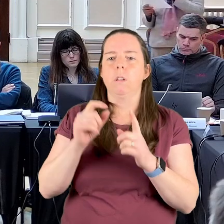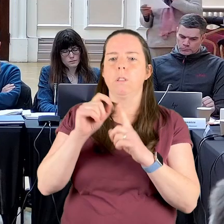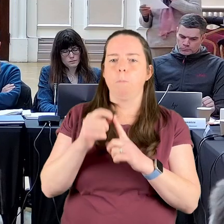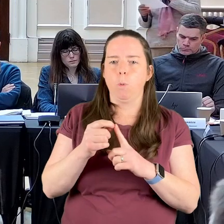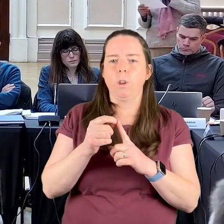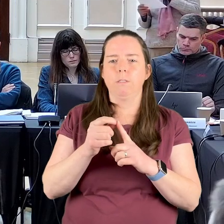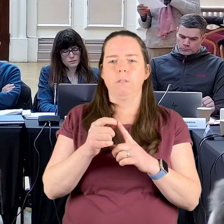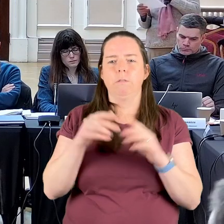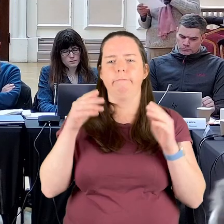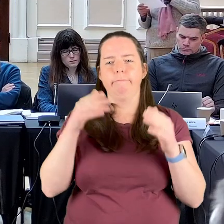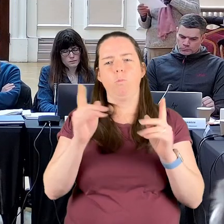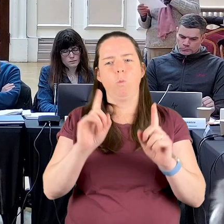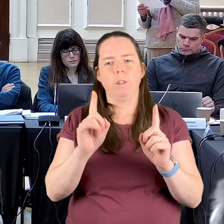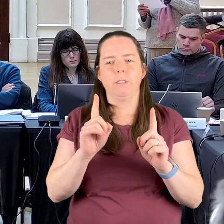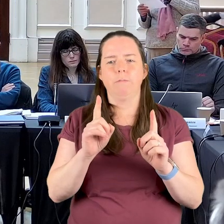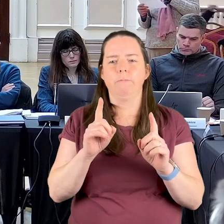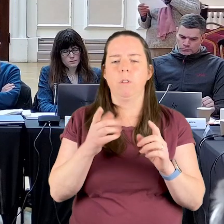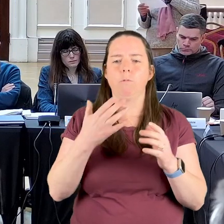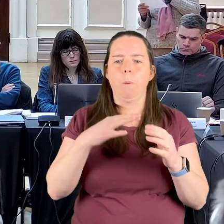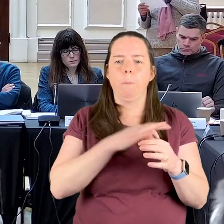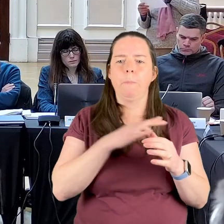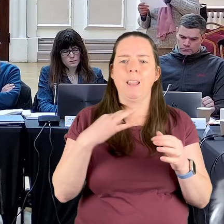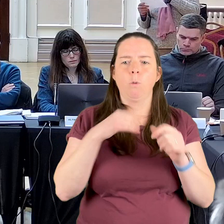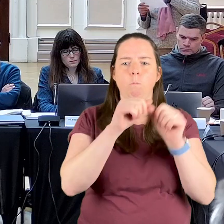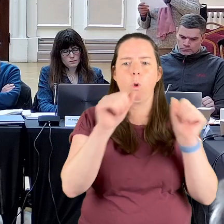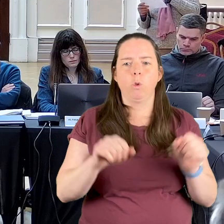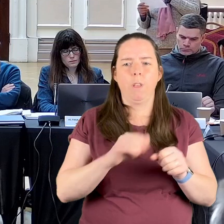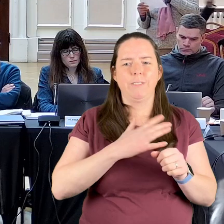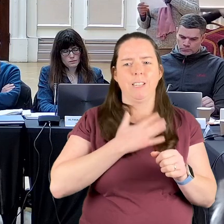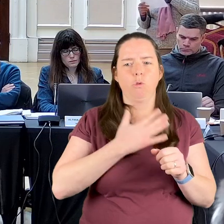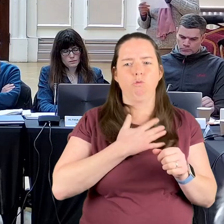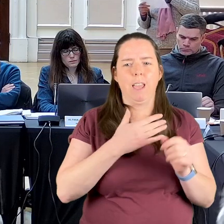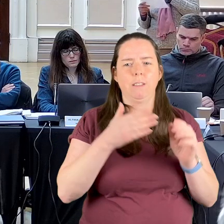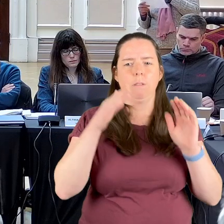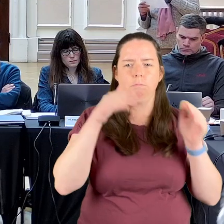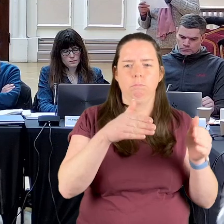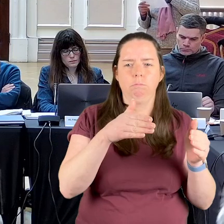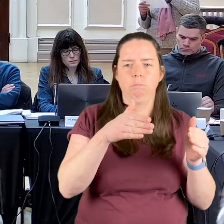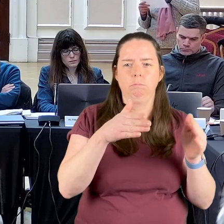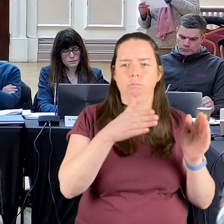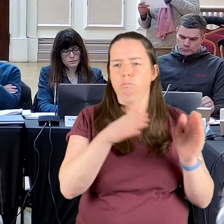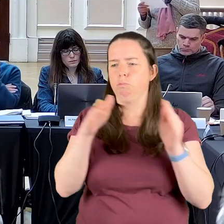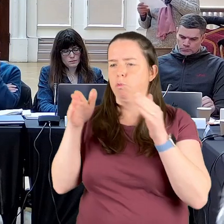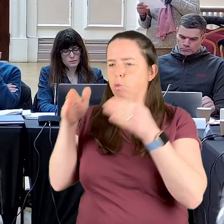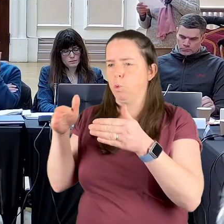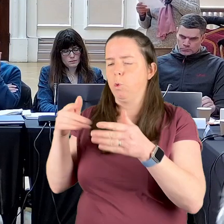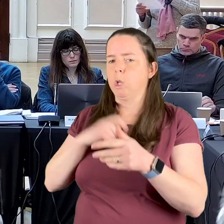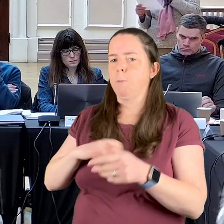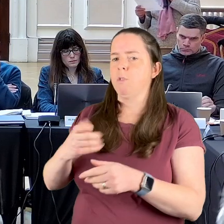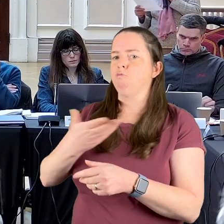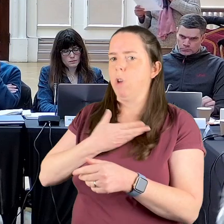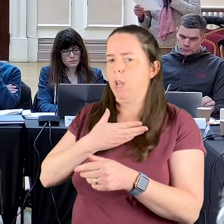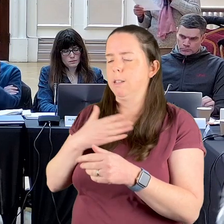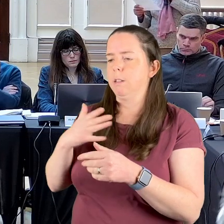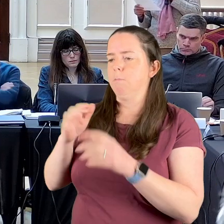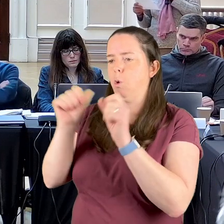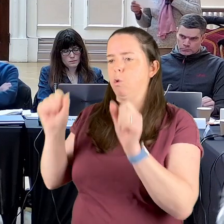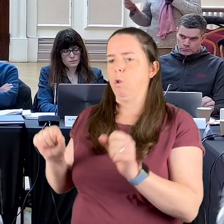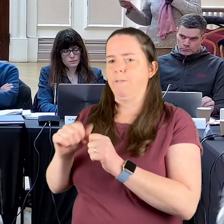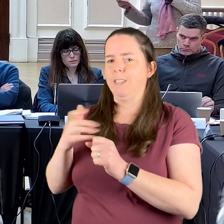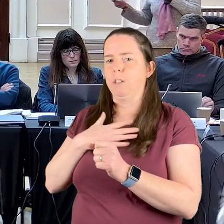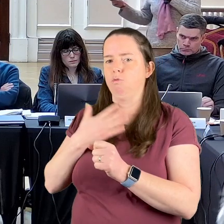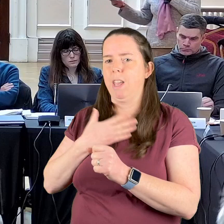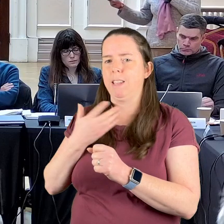The points about it is to move away from medical model of distress to human rights model of distress. So in